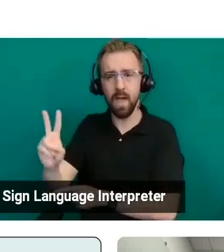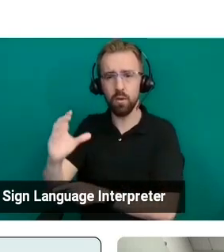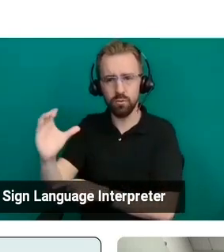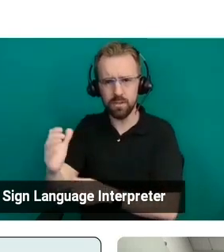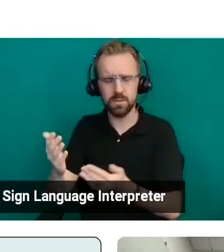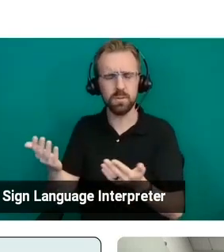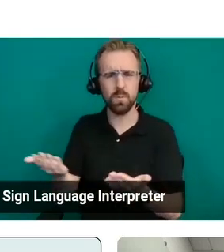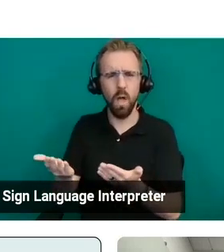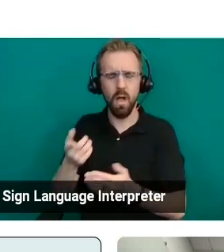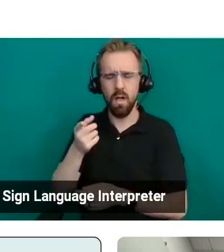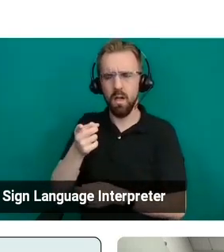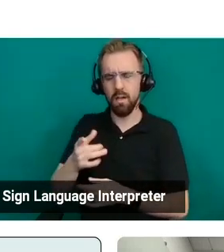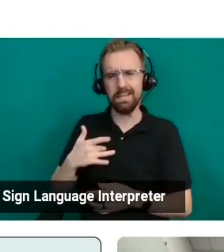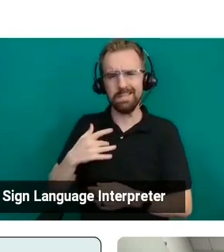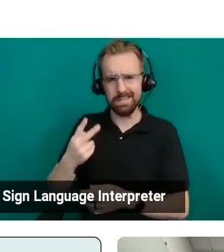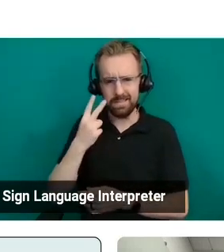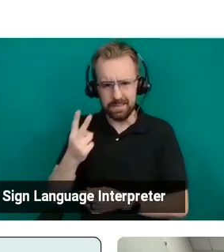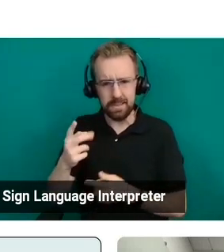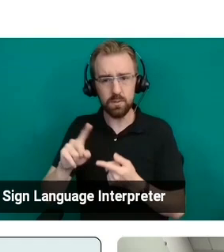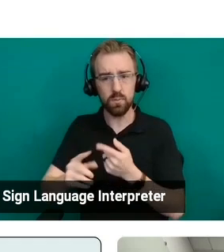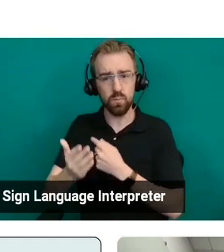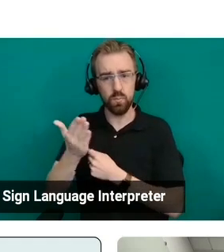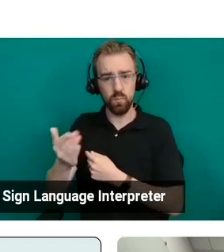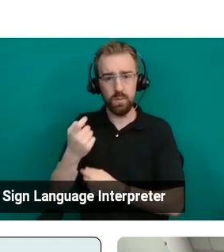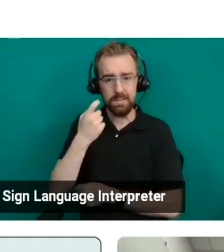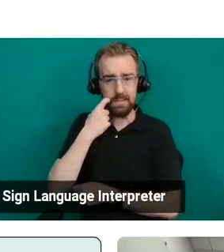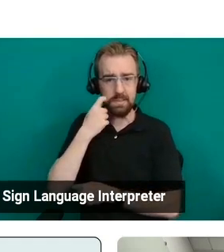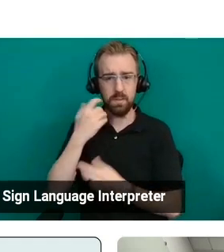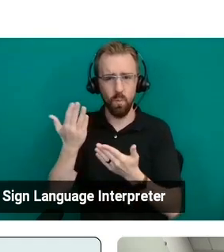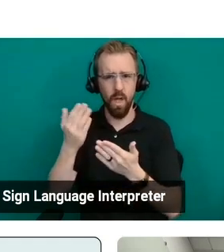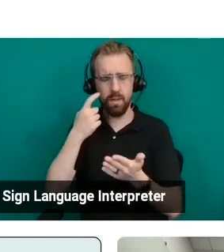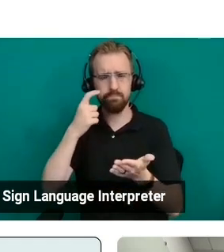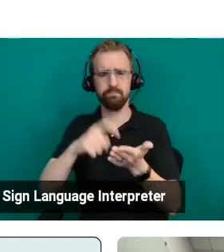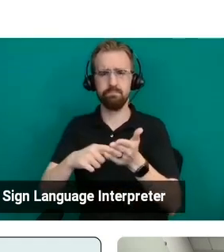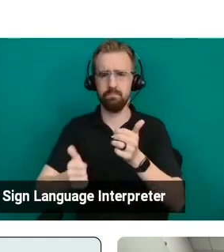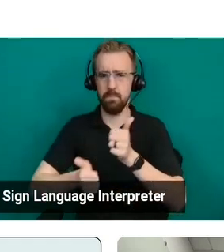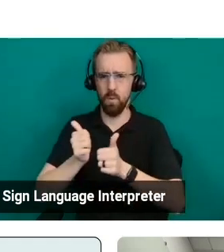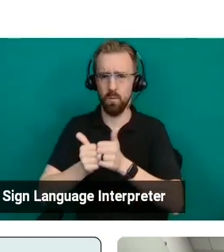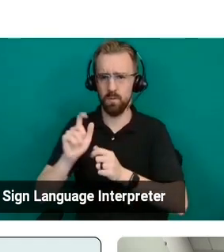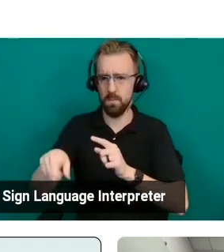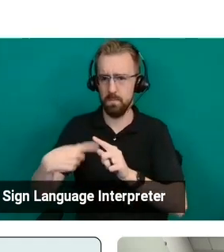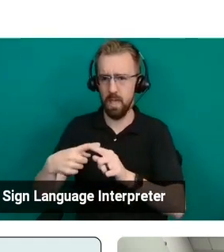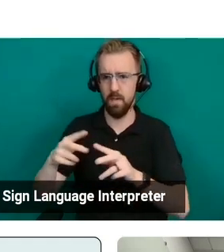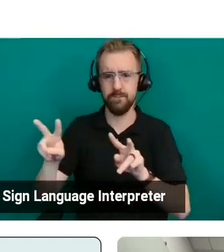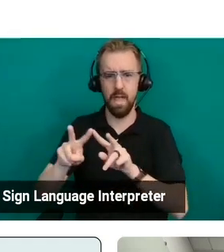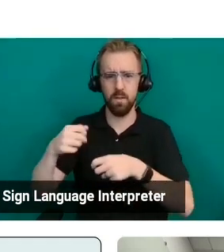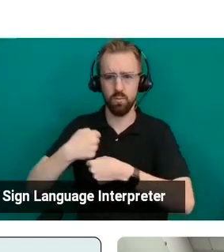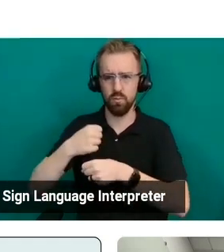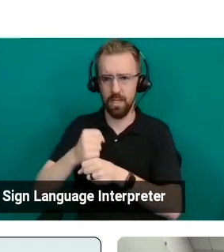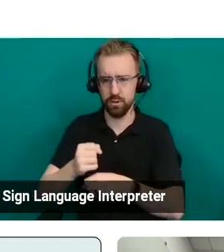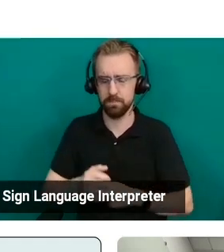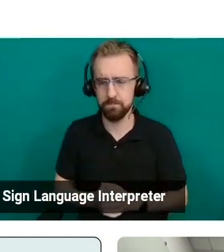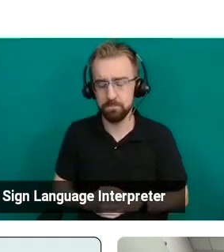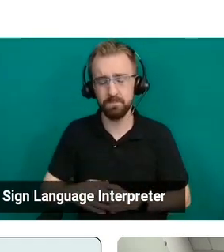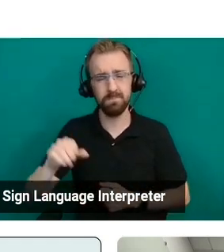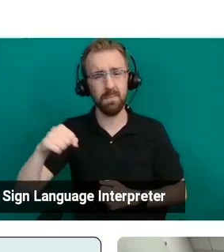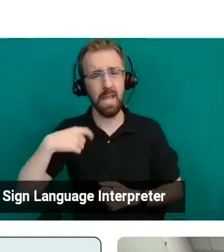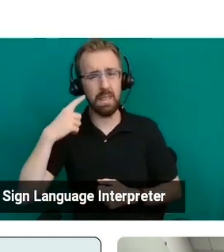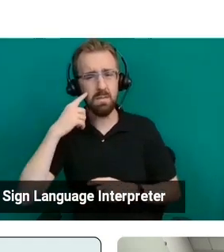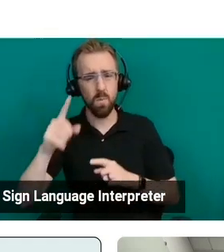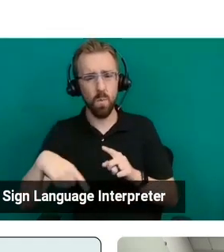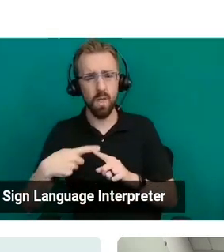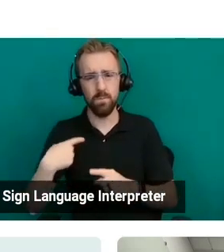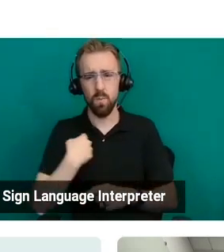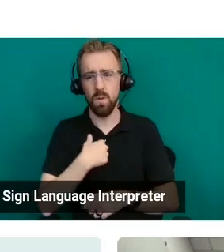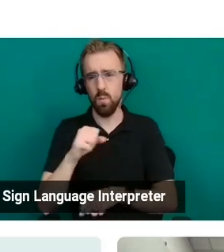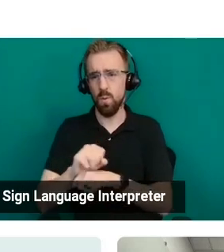are you currently seeing? And to you recently, what has stuck out to you the most about value creation? Yeah, I think when we were